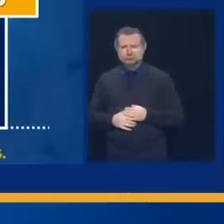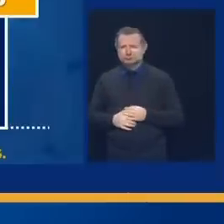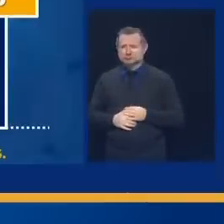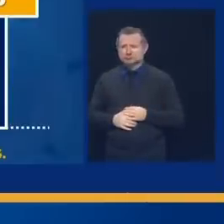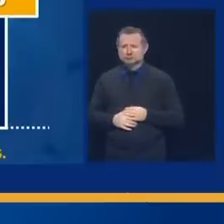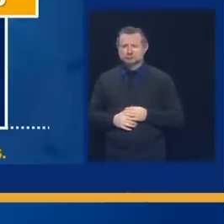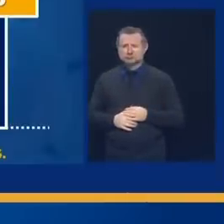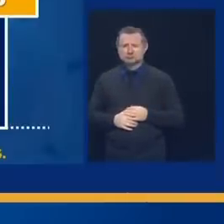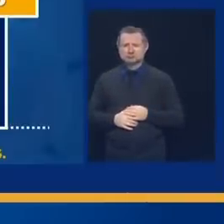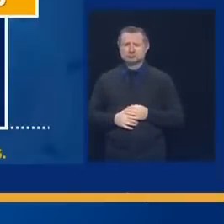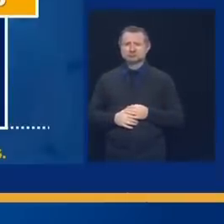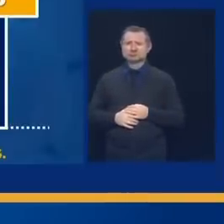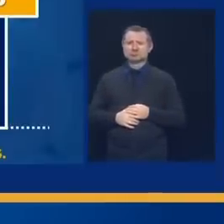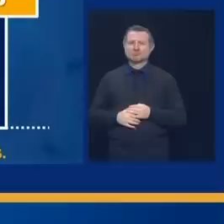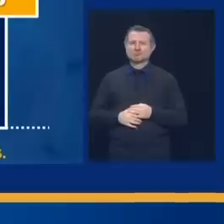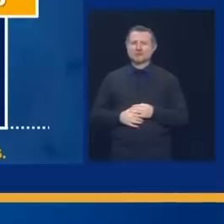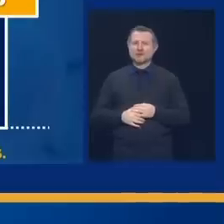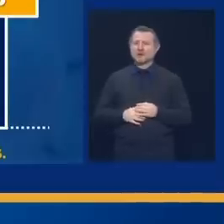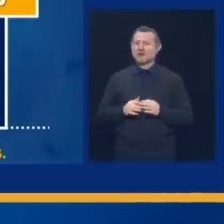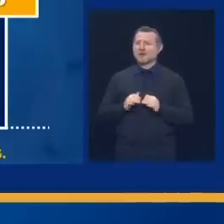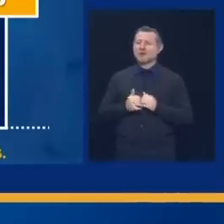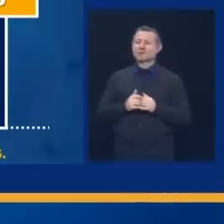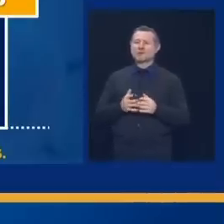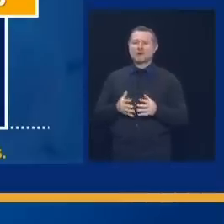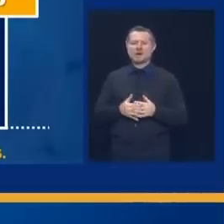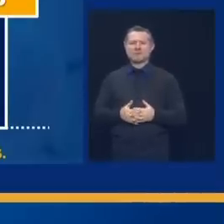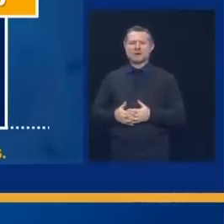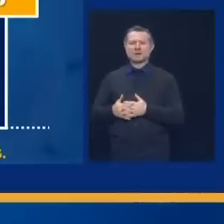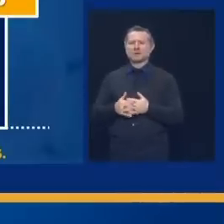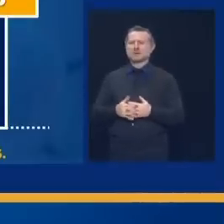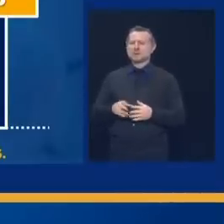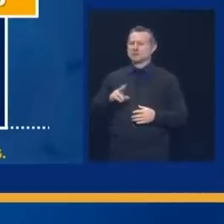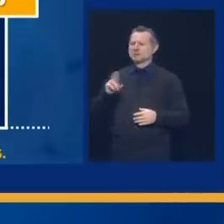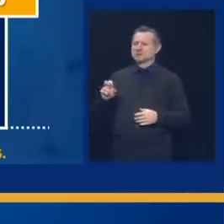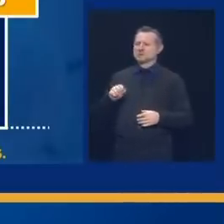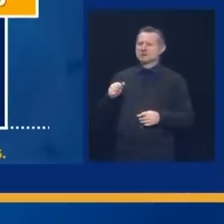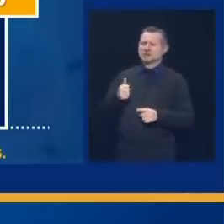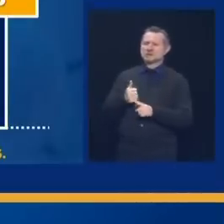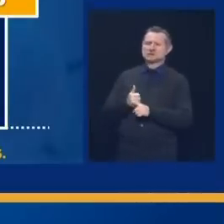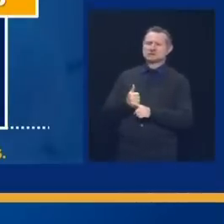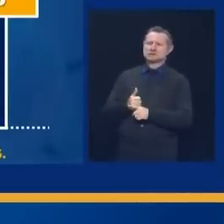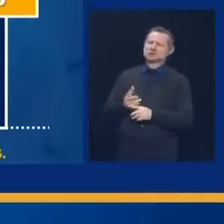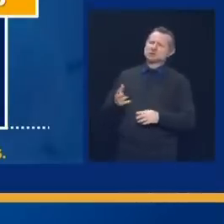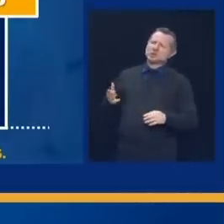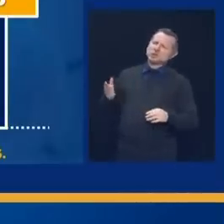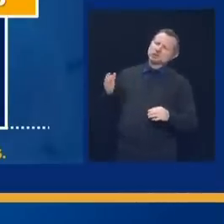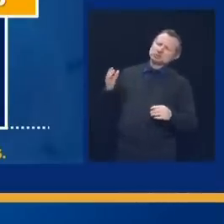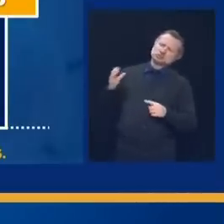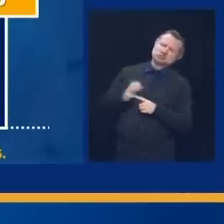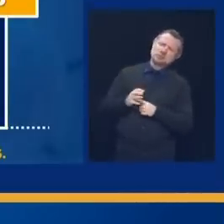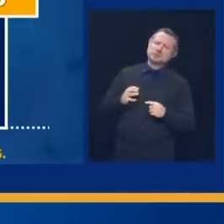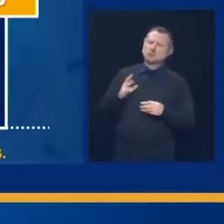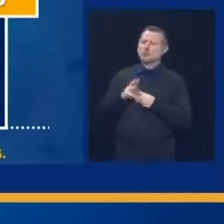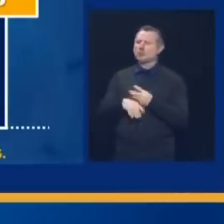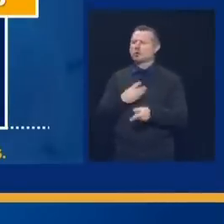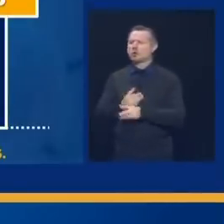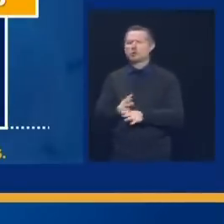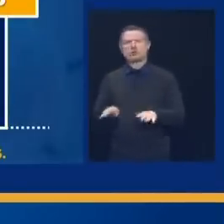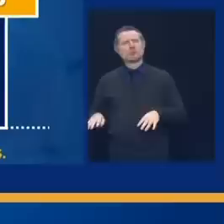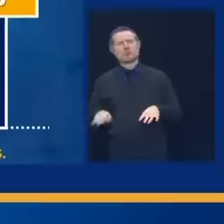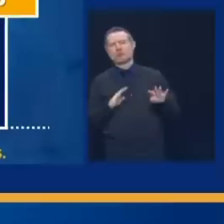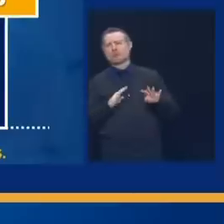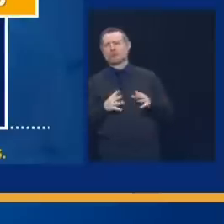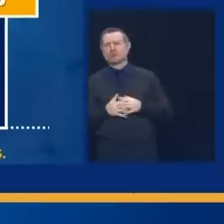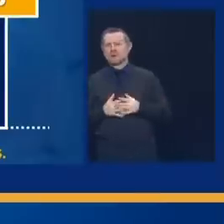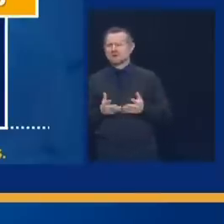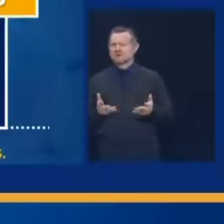How did America, the greatest country on the planet, how did America